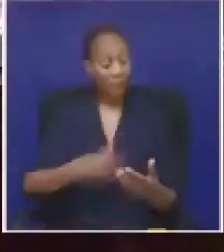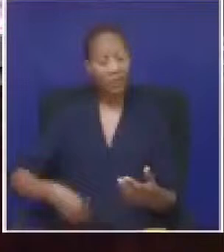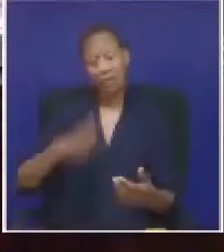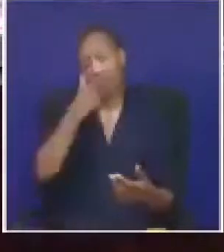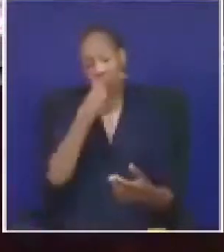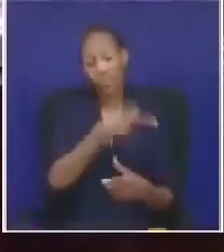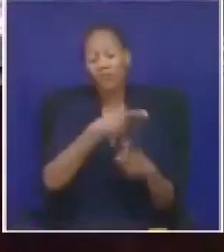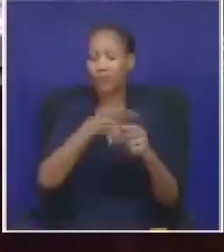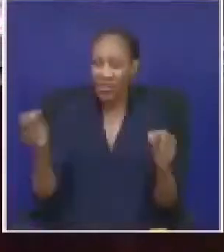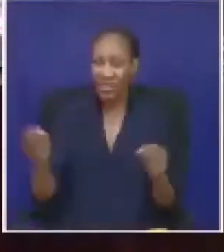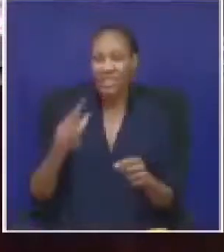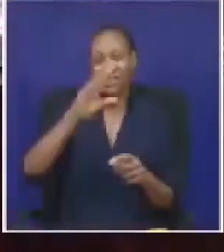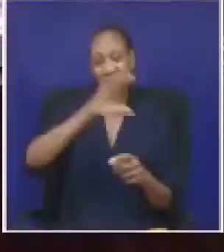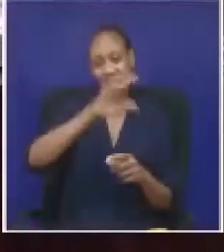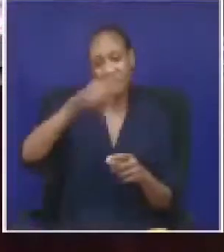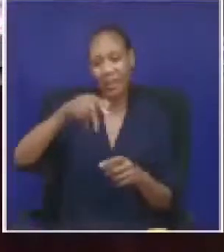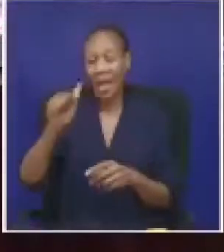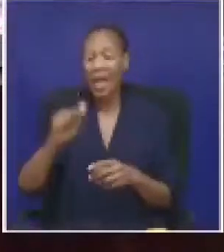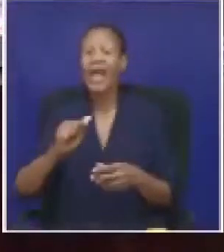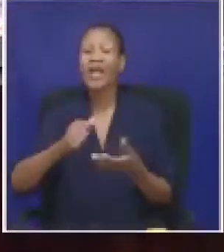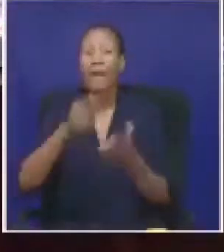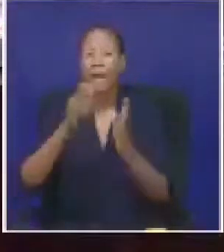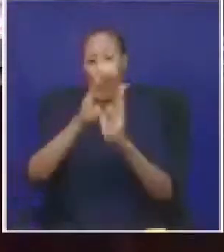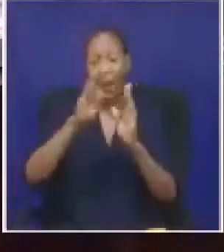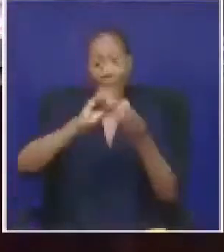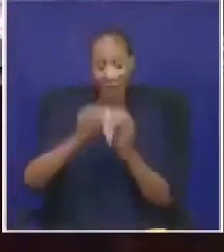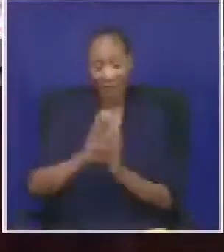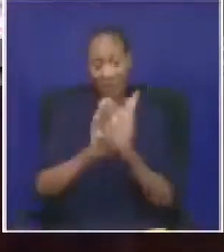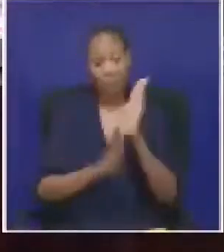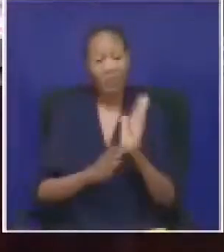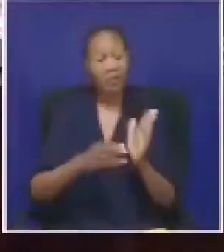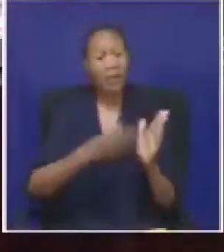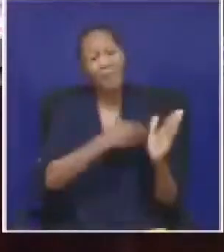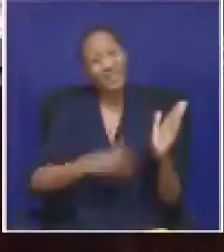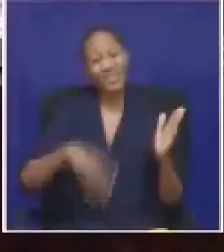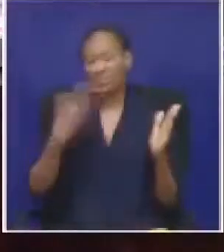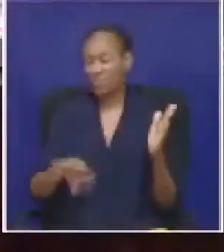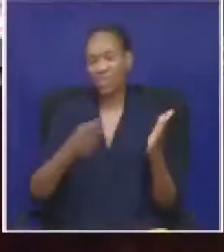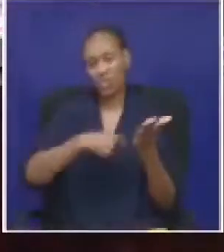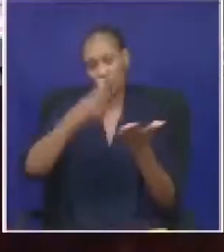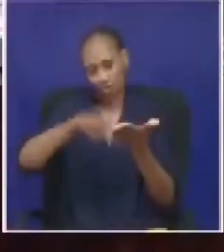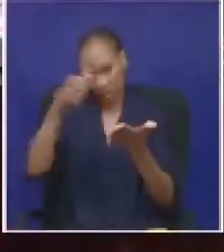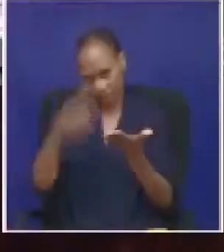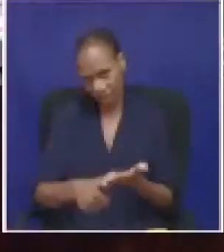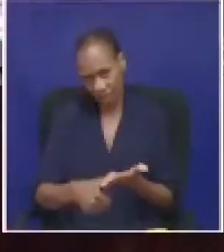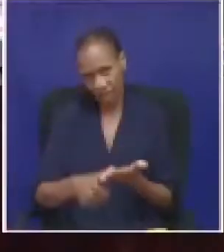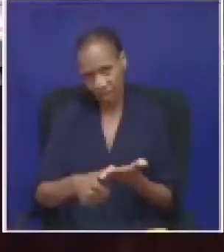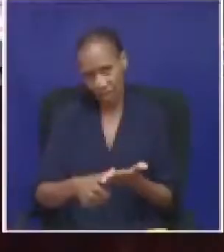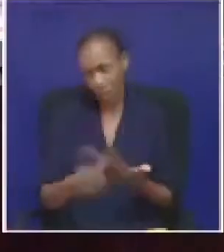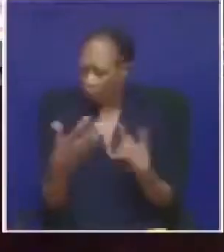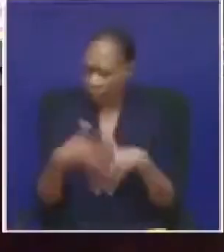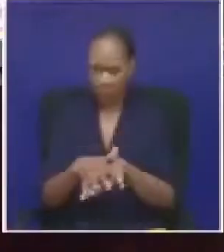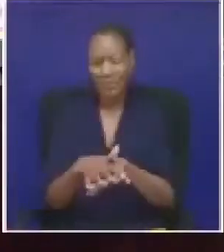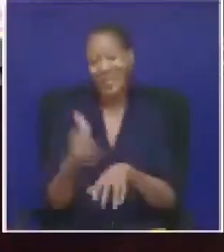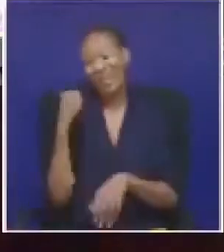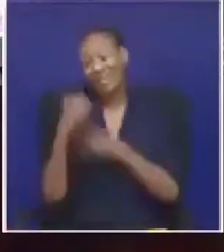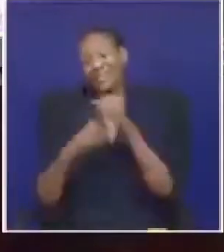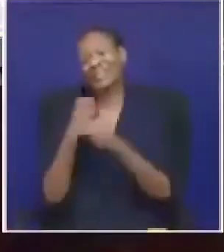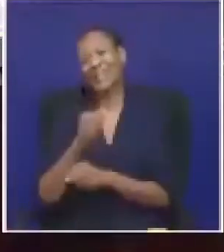Communal Property Association Amendment Bill into law on the 30th of September last